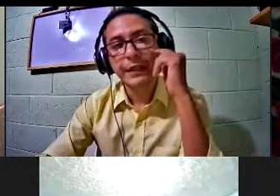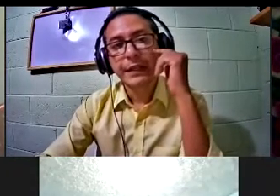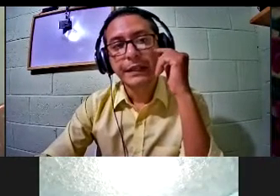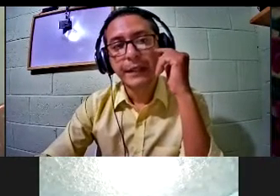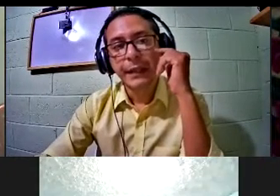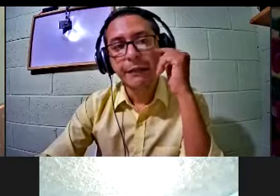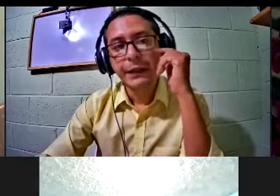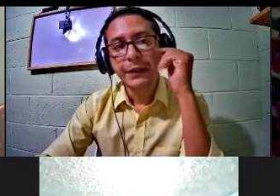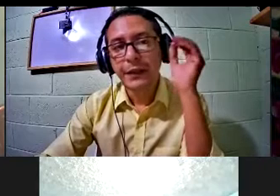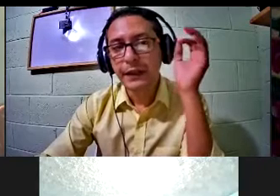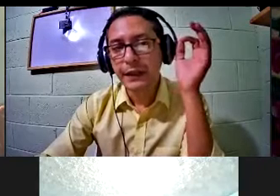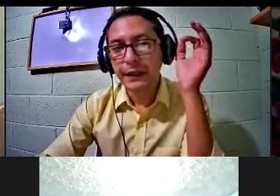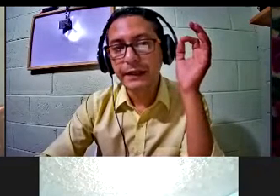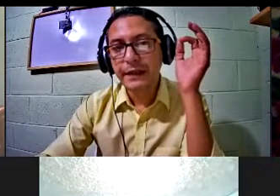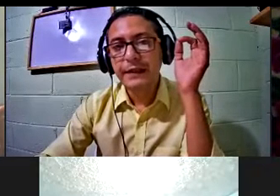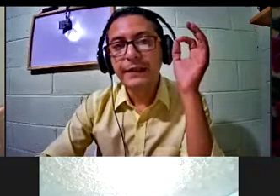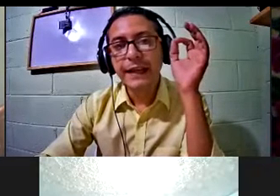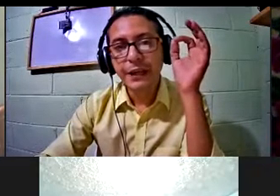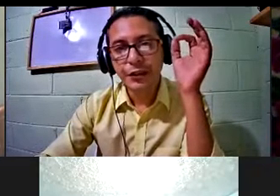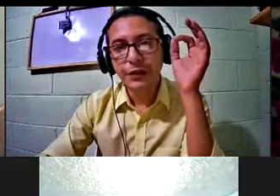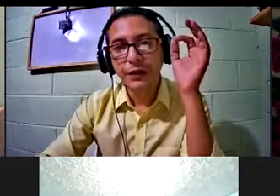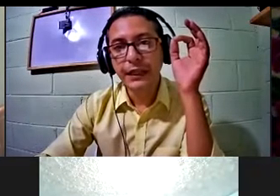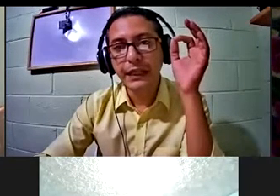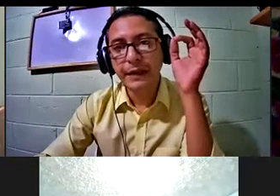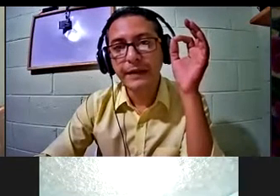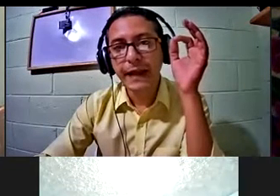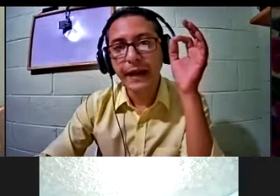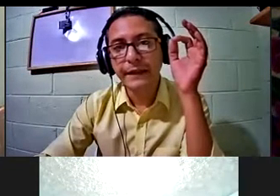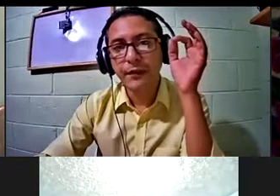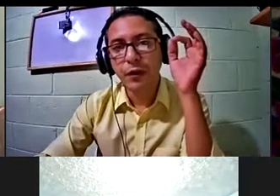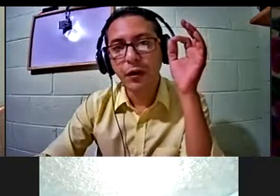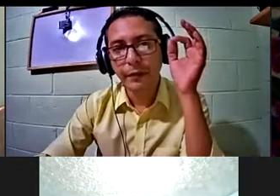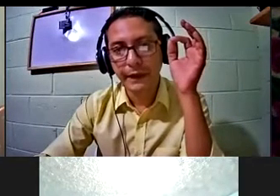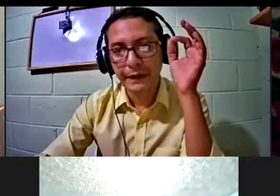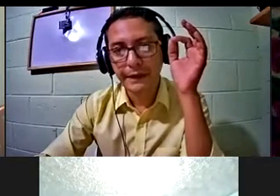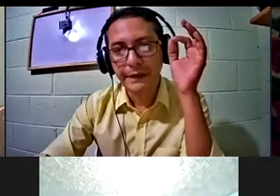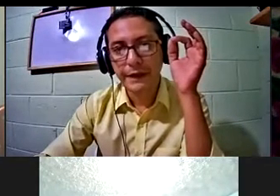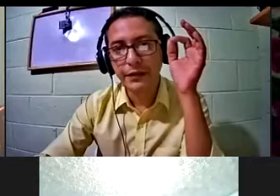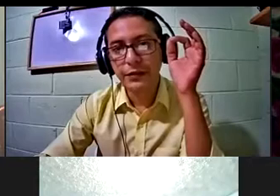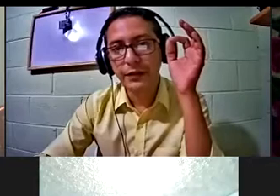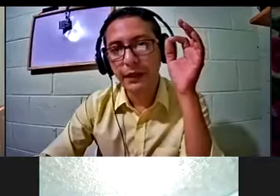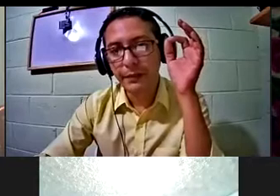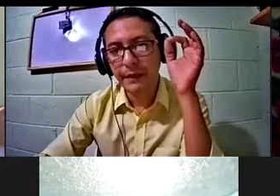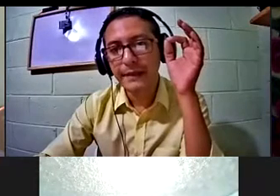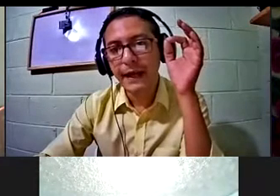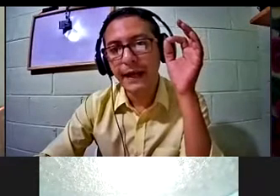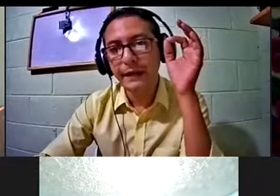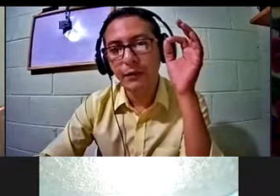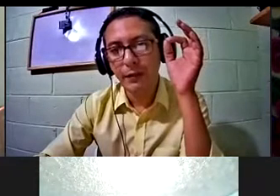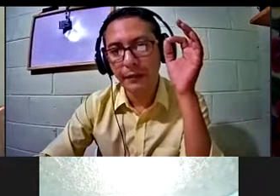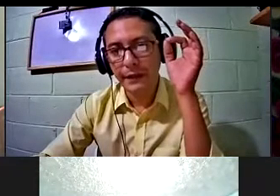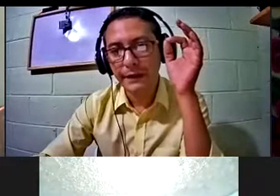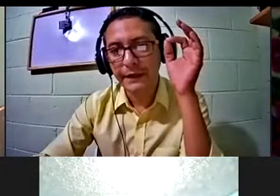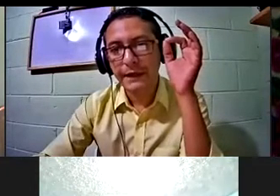3, the name of the unit is Schedule Events at the Workplace. Schedule Events at